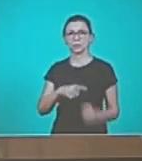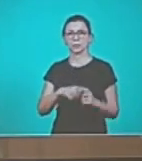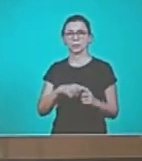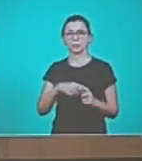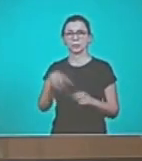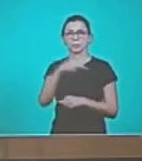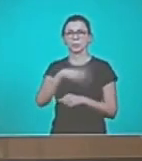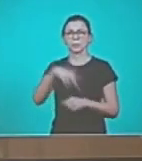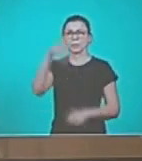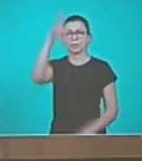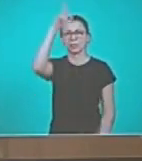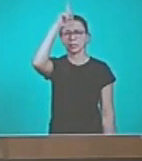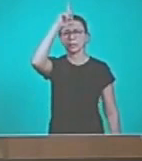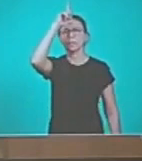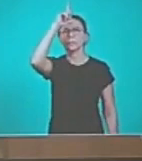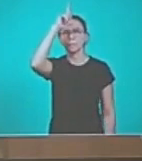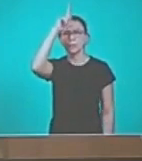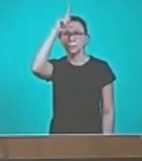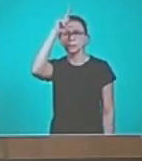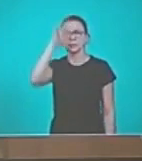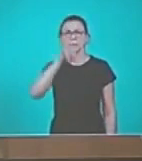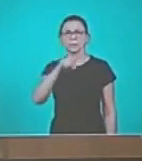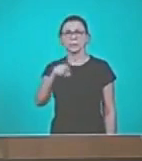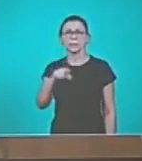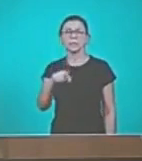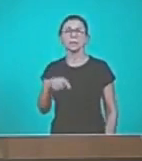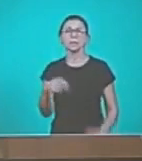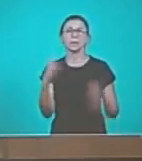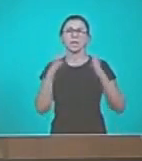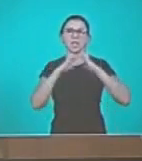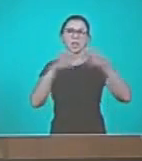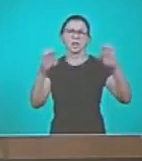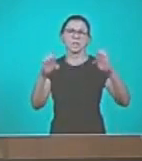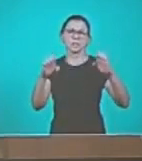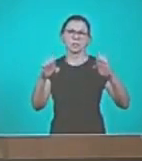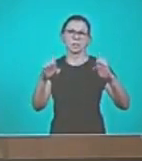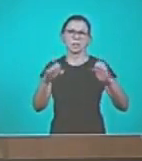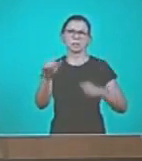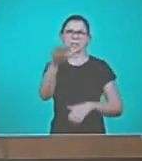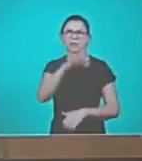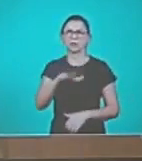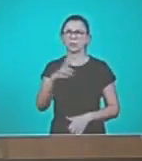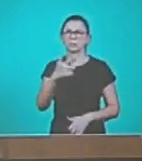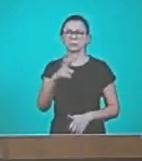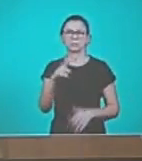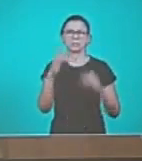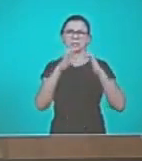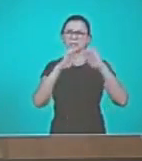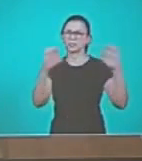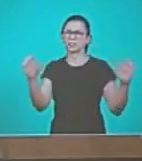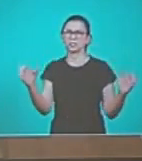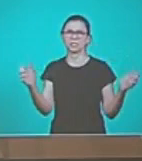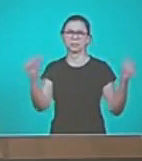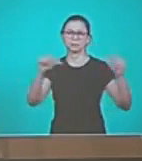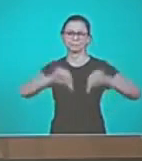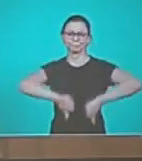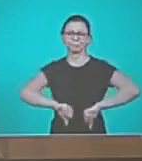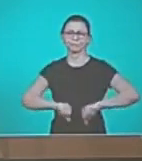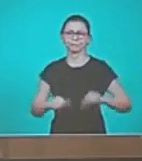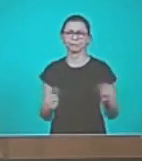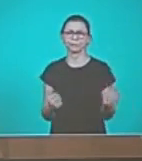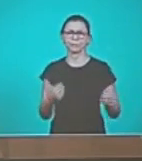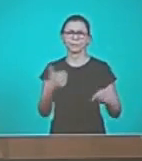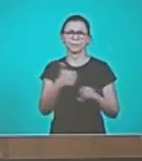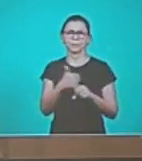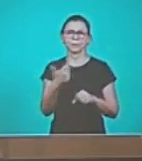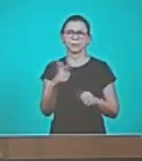that loses the greatest number of the ones that are called evangelical. In Erbo, you cannot even say that there are evangelicals. There is